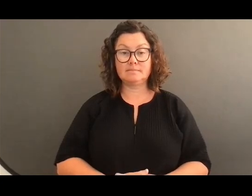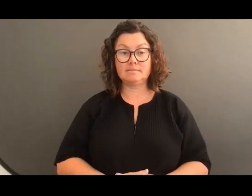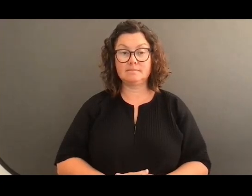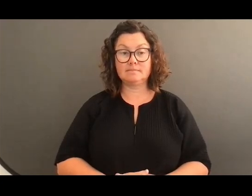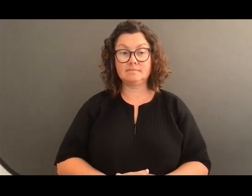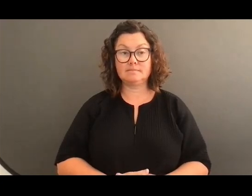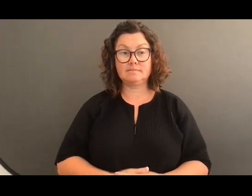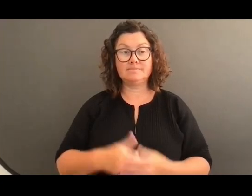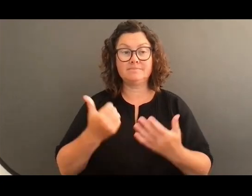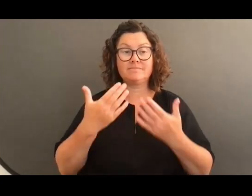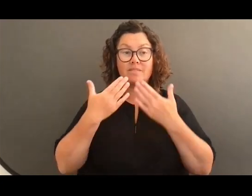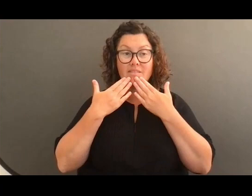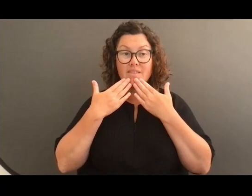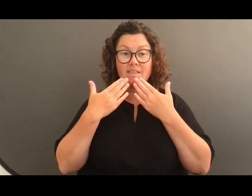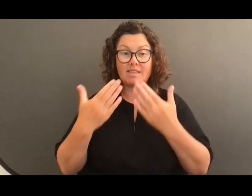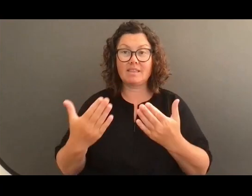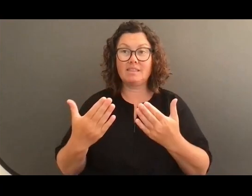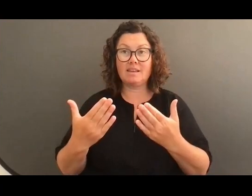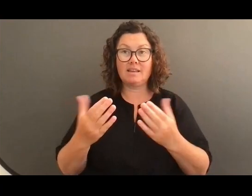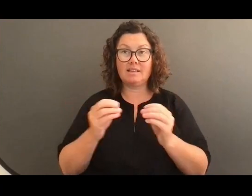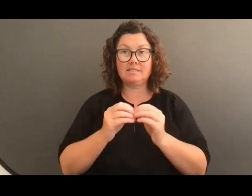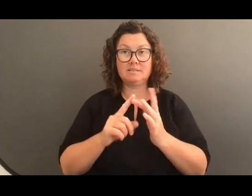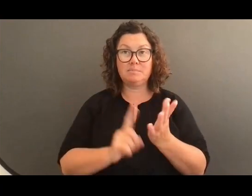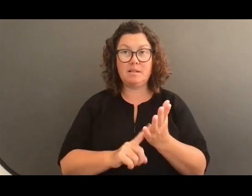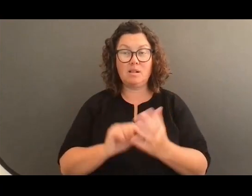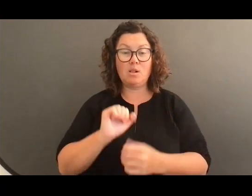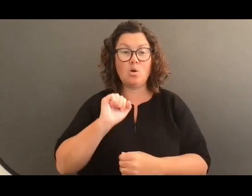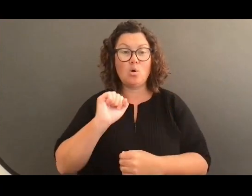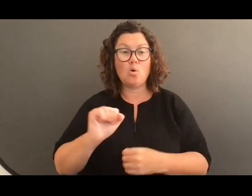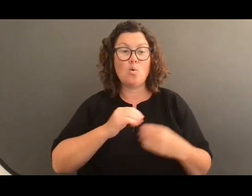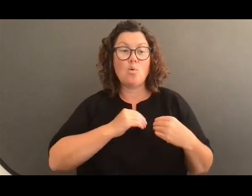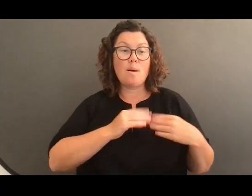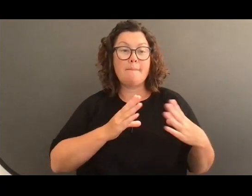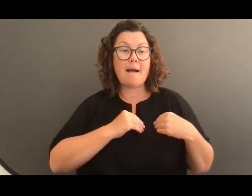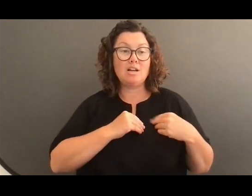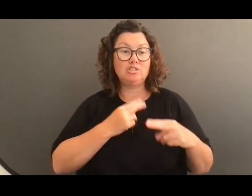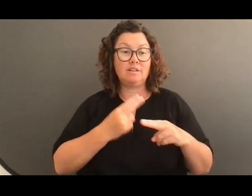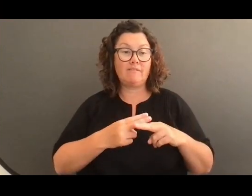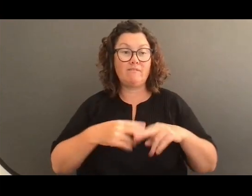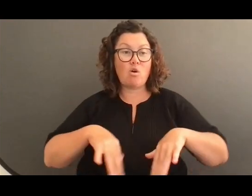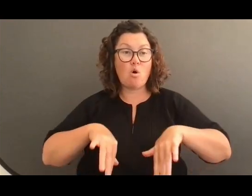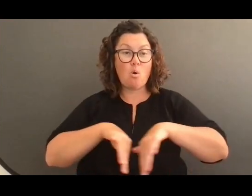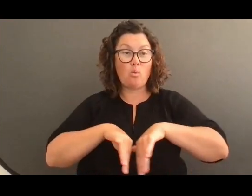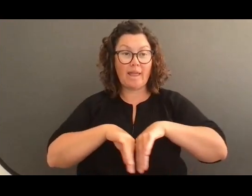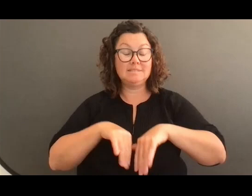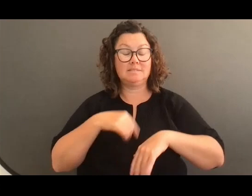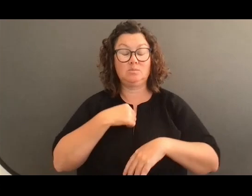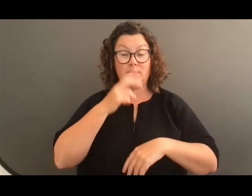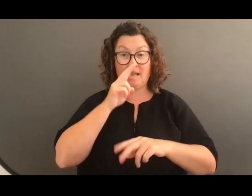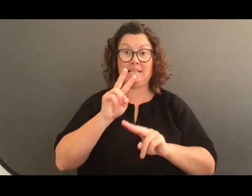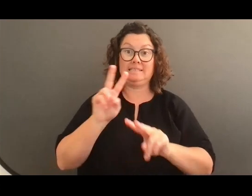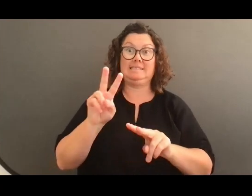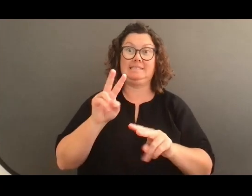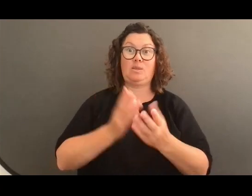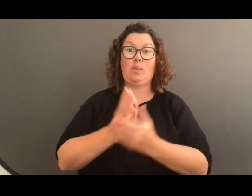Thanks so much, Bill. Your passion for waste is alive and well in your presentation. Thank you to all